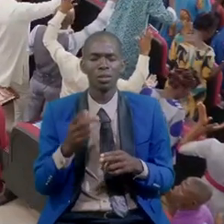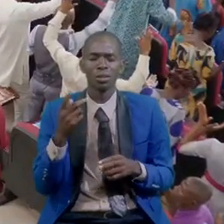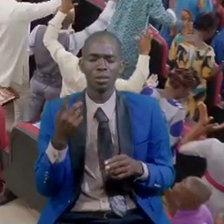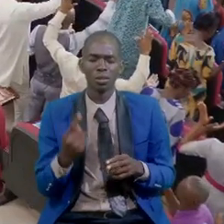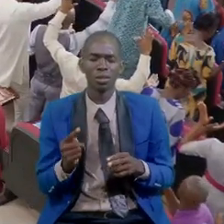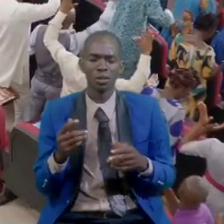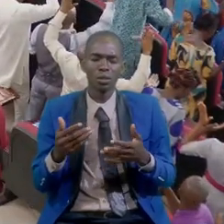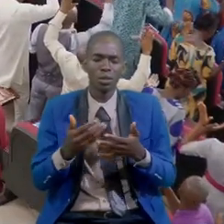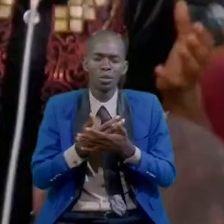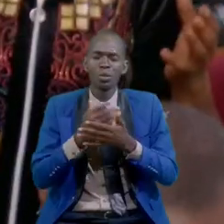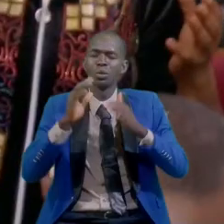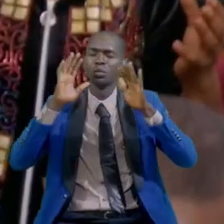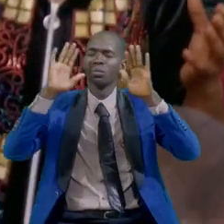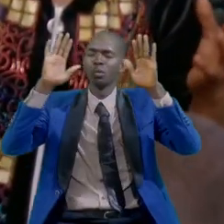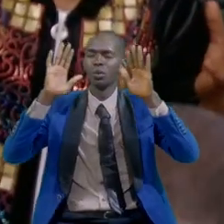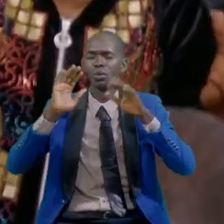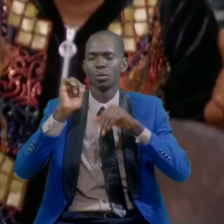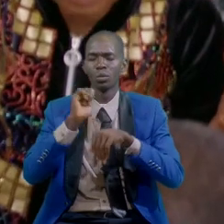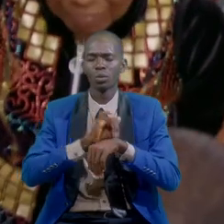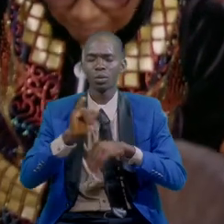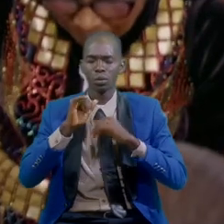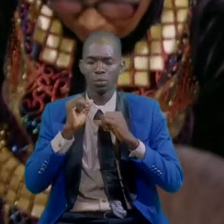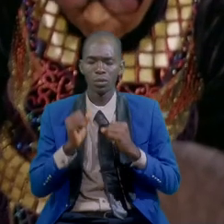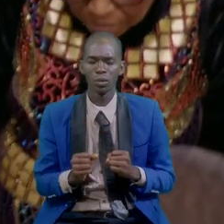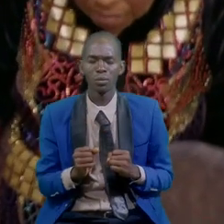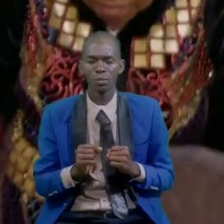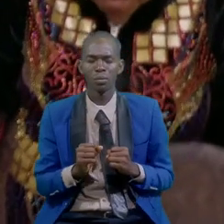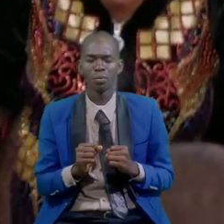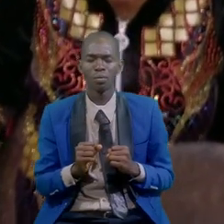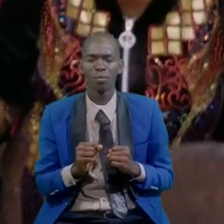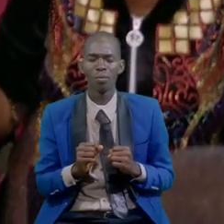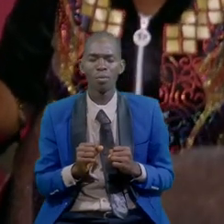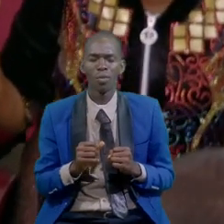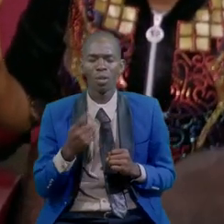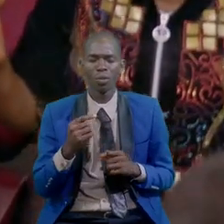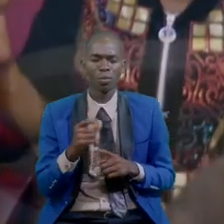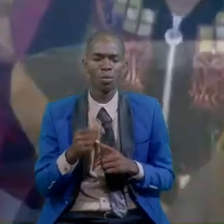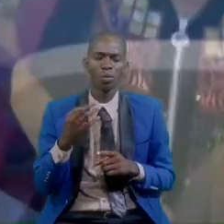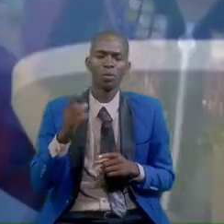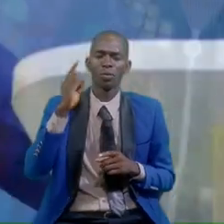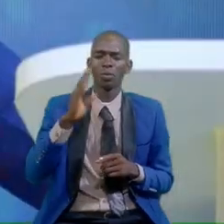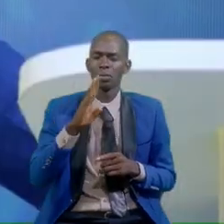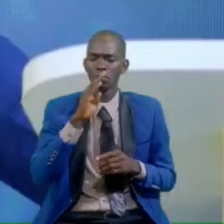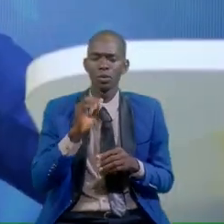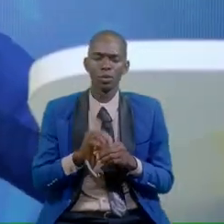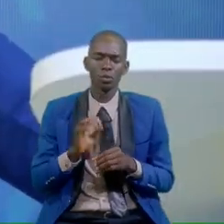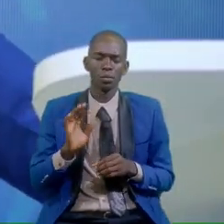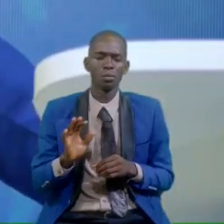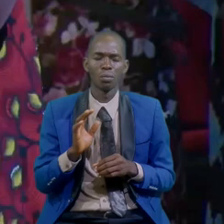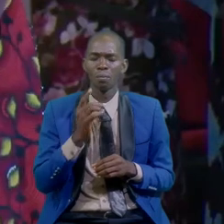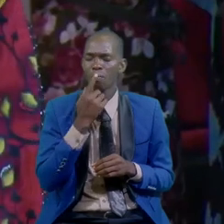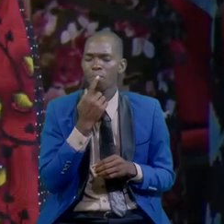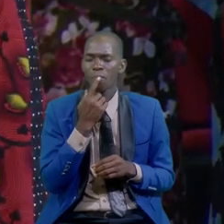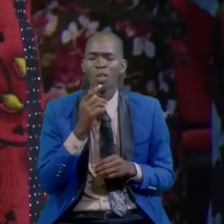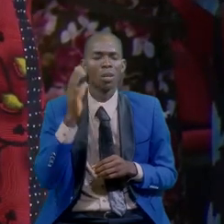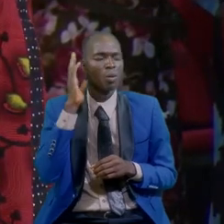miracle working power. Amen. The word of God in your mouth. Amen. Will bring miracle from heaven.